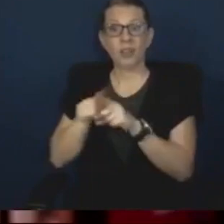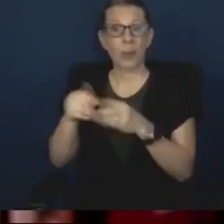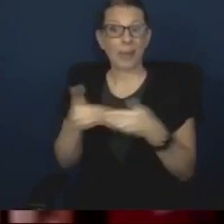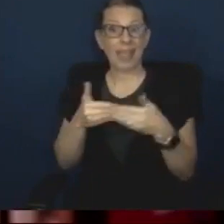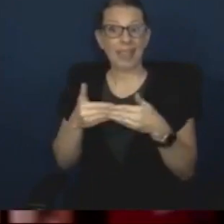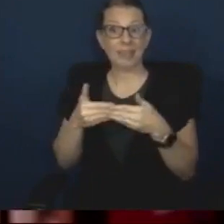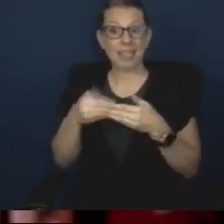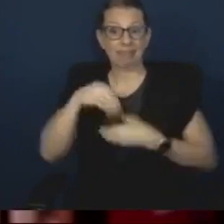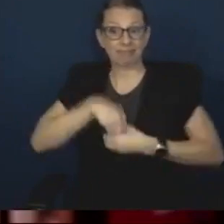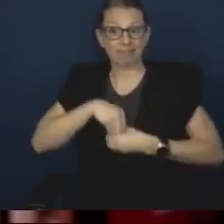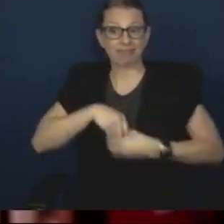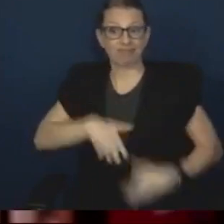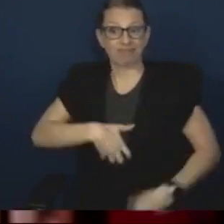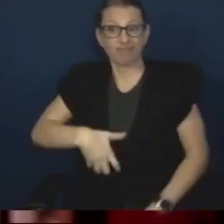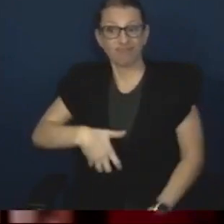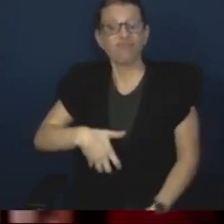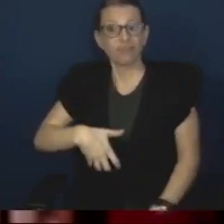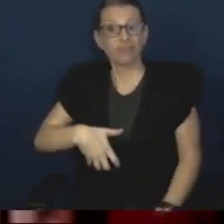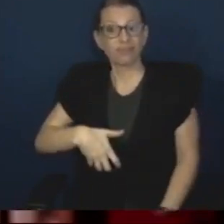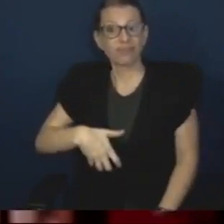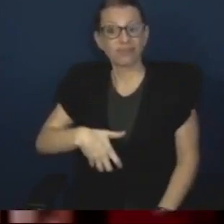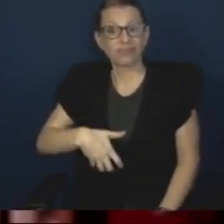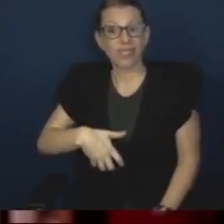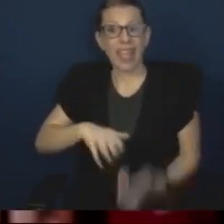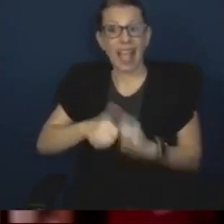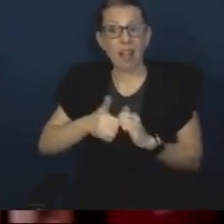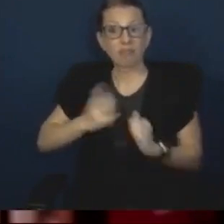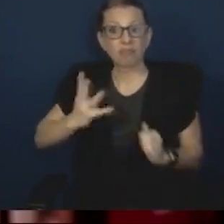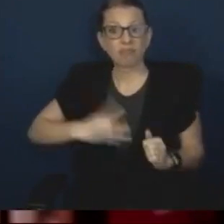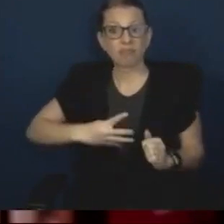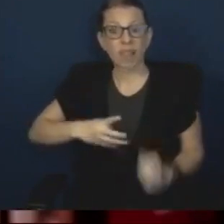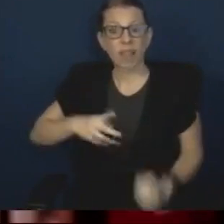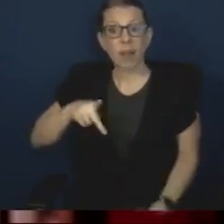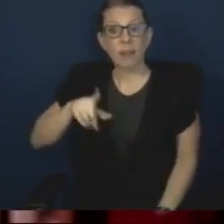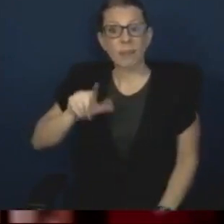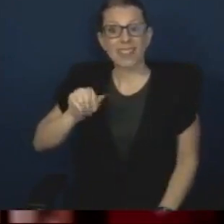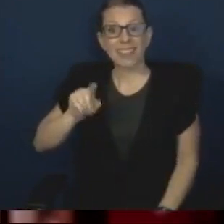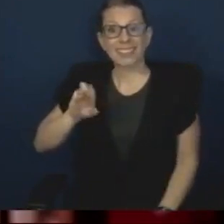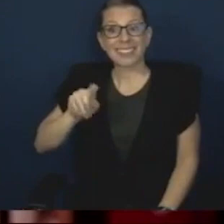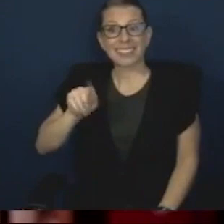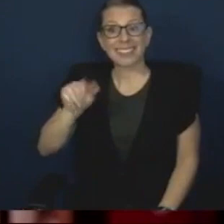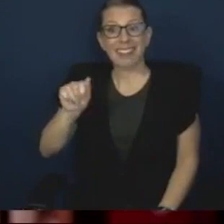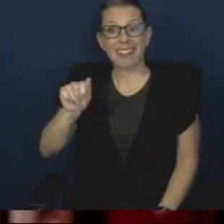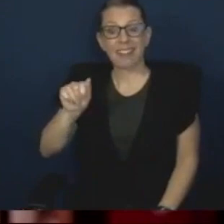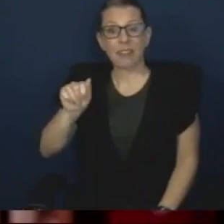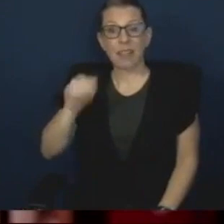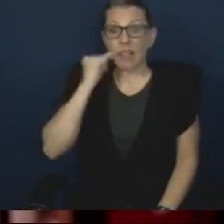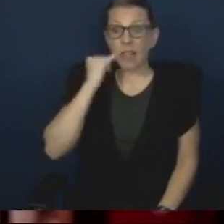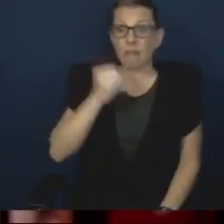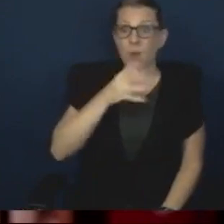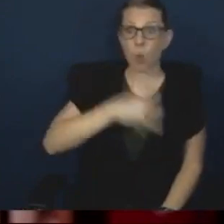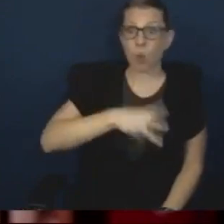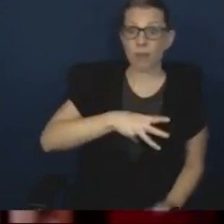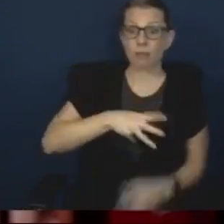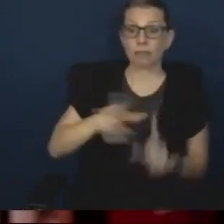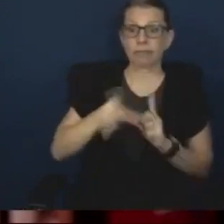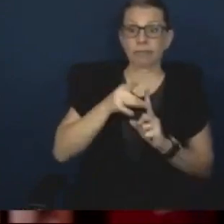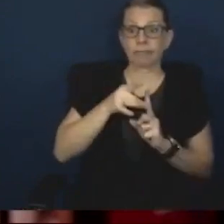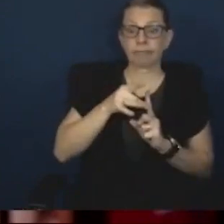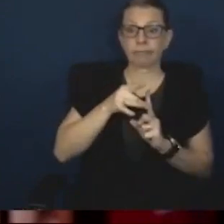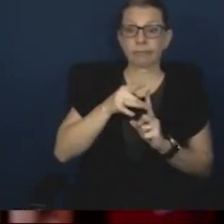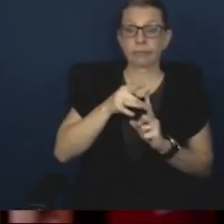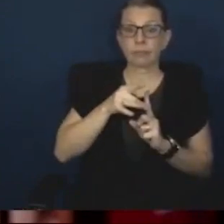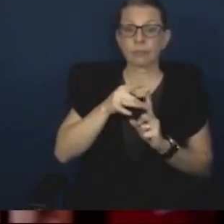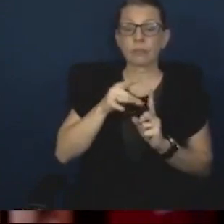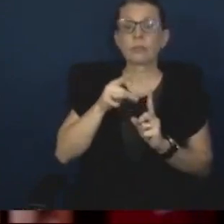placenta. On the other hand, if a pregnant woman gets COVID, it can be very, very serious, because as you know,